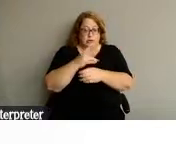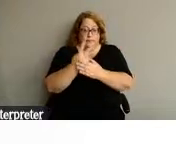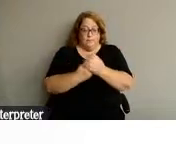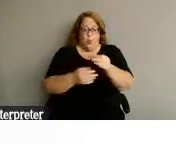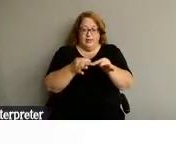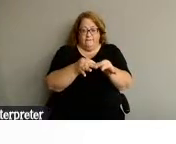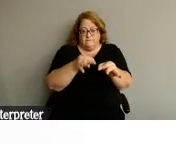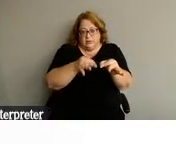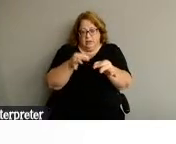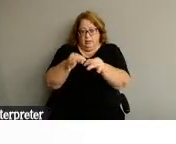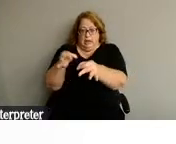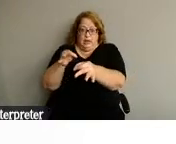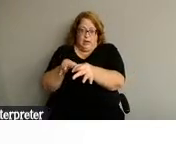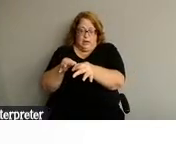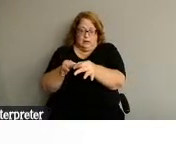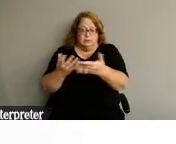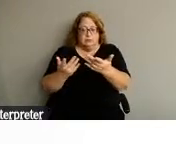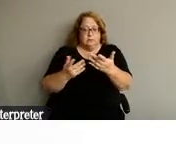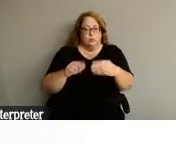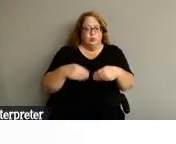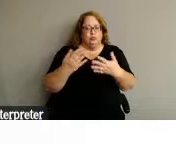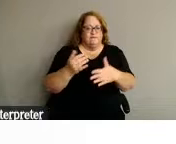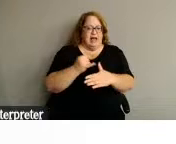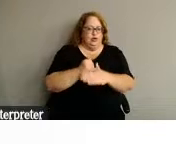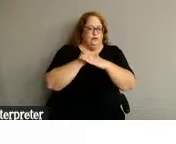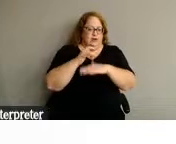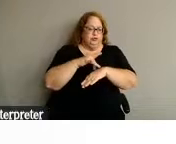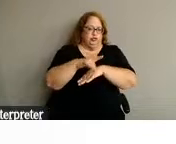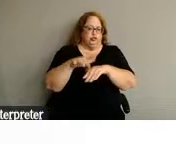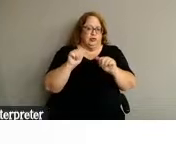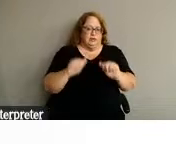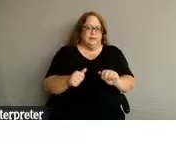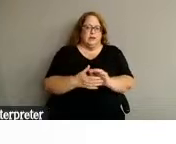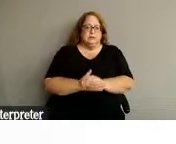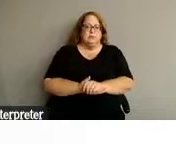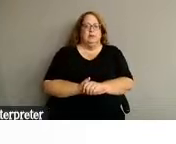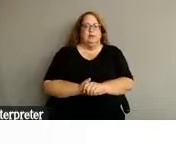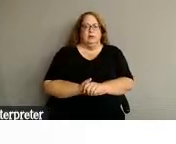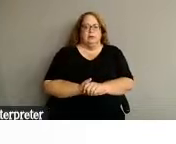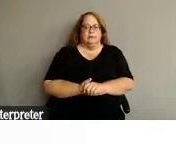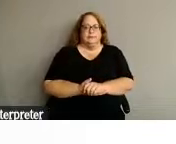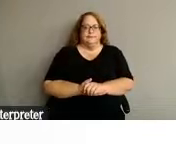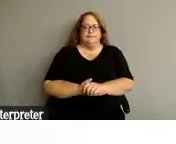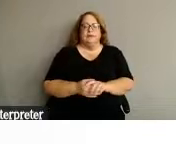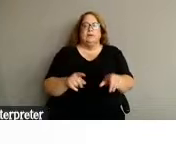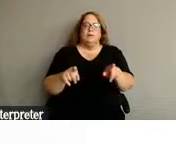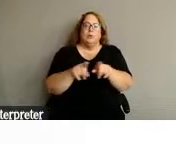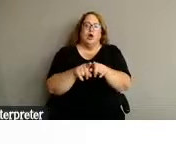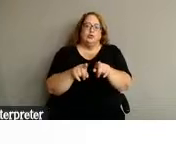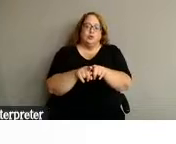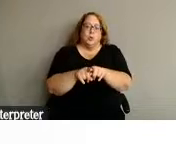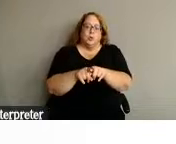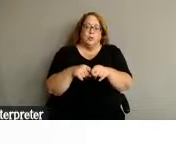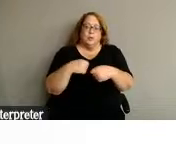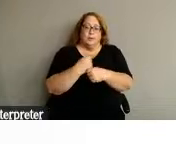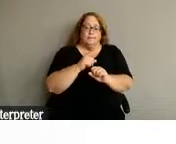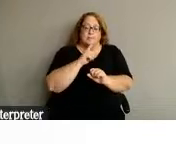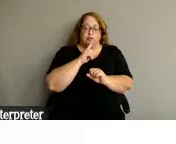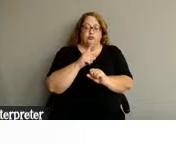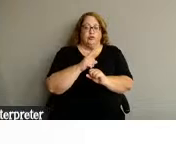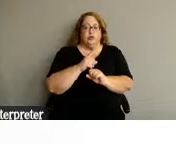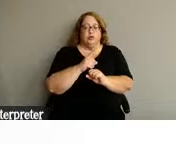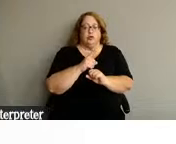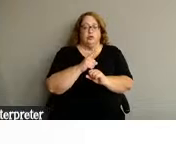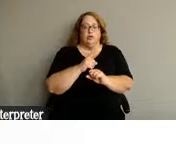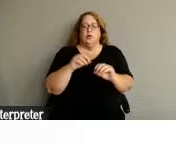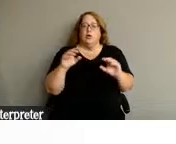have that mild level of concern, we want to provide interventions as early as possible. We also do make sure that there's no factor of